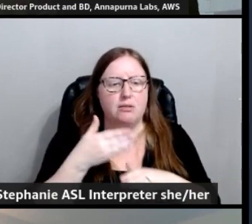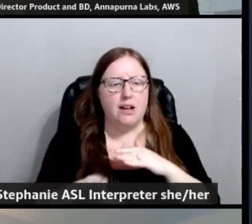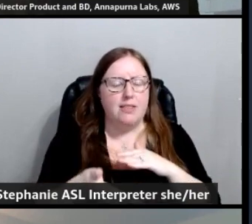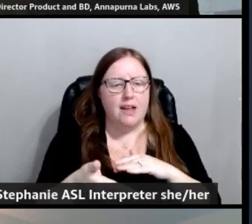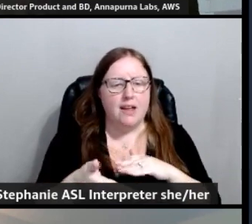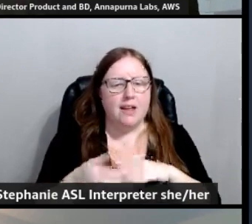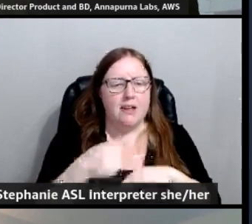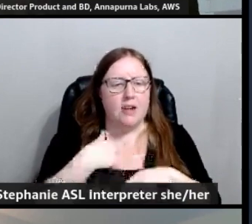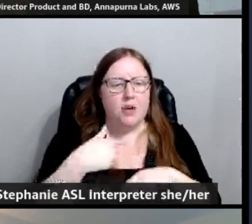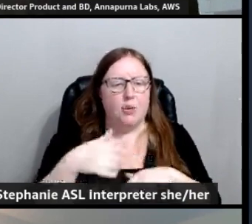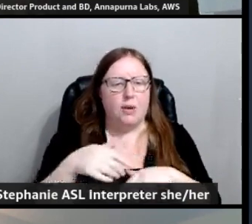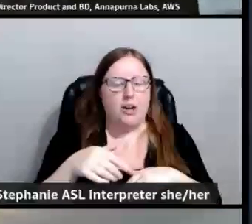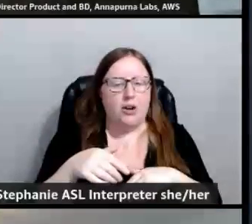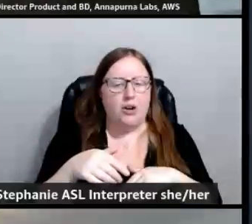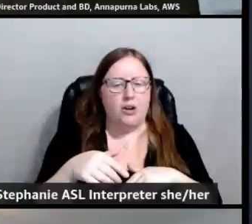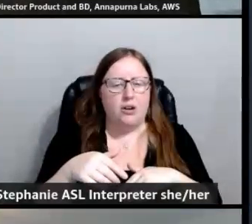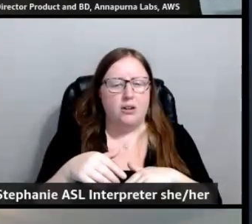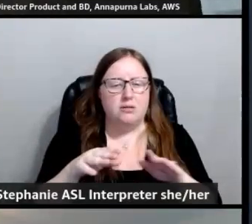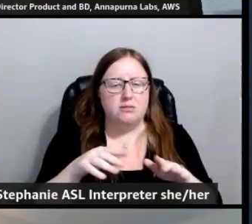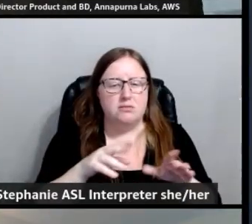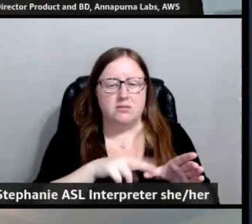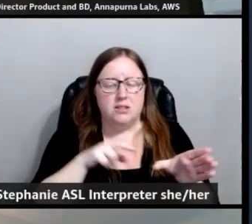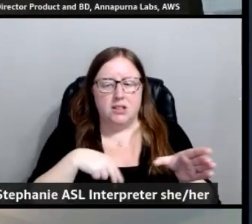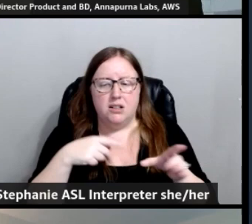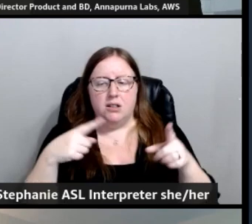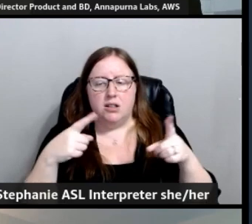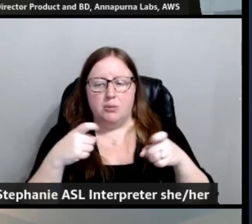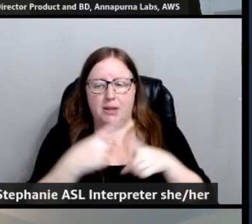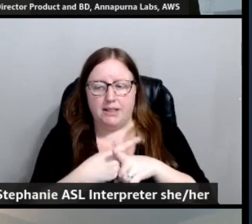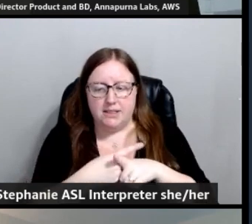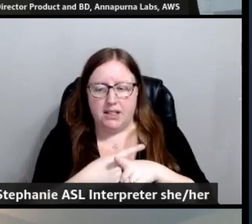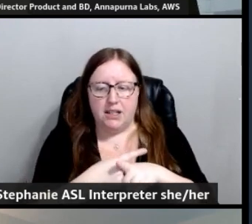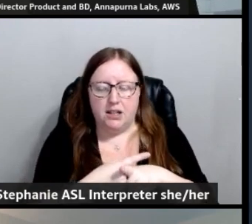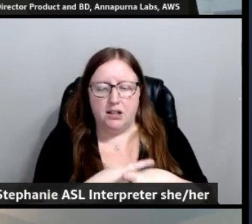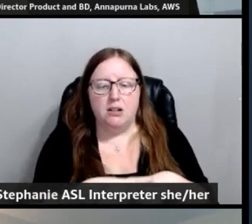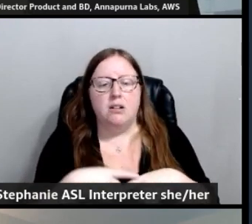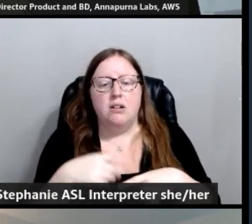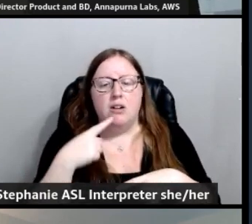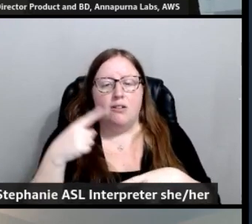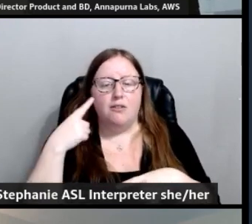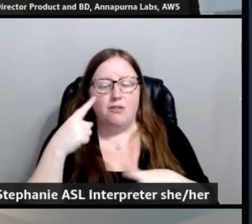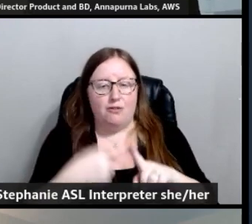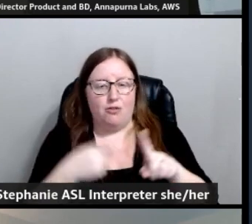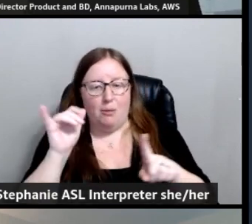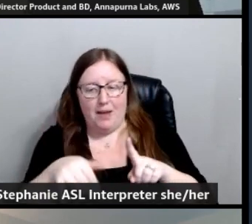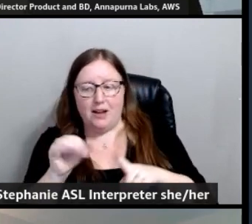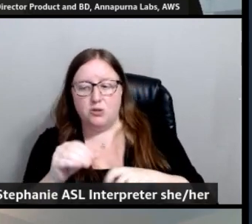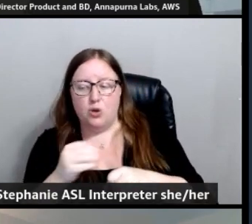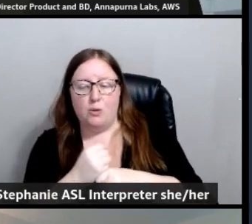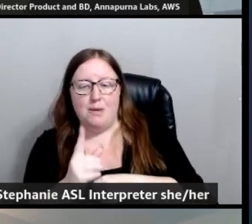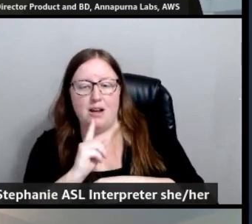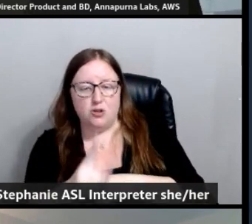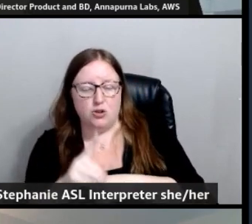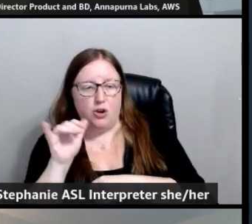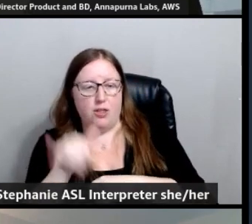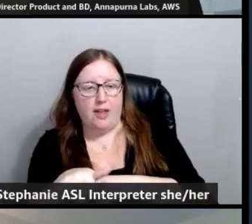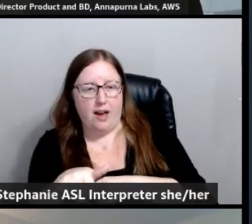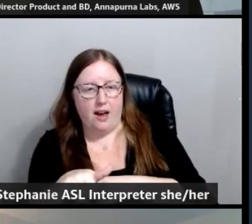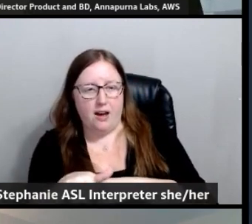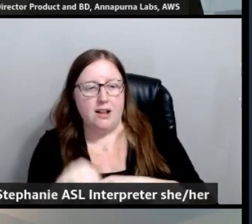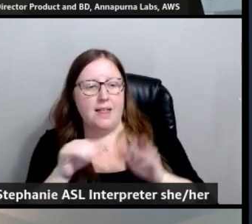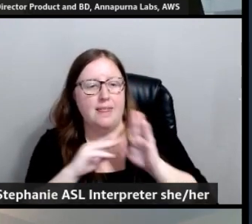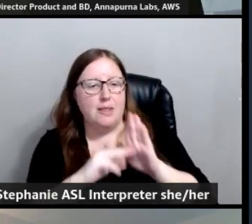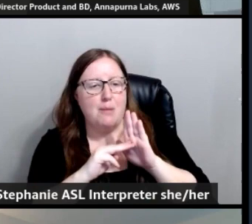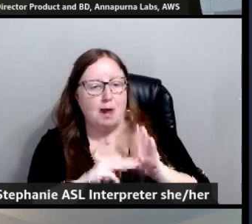we are stripping away complexity from customers and investing heavily in compiler technology to make sure that these models